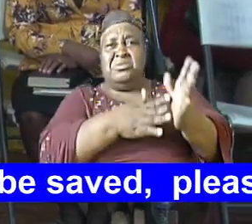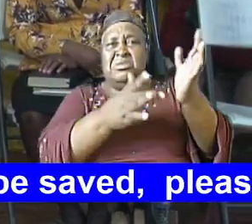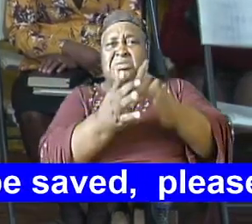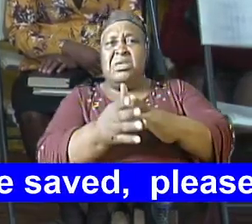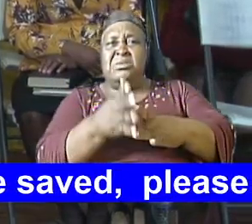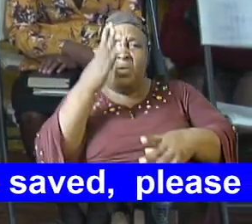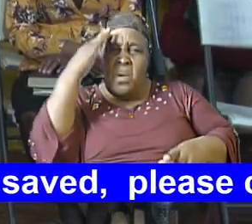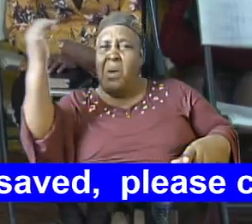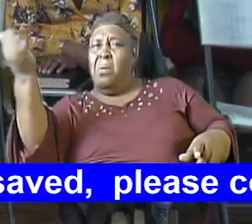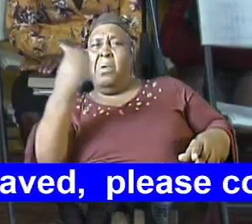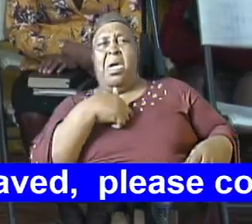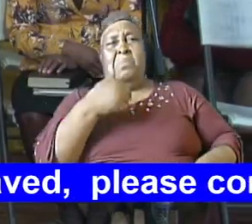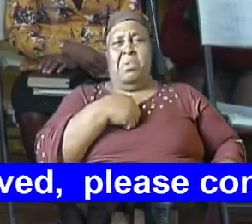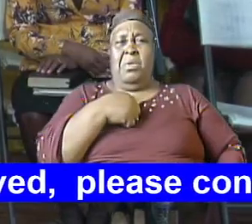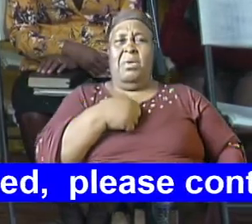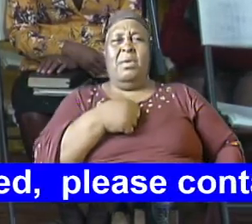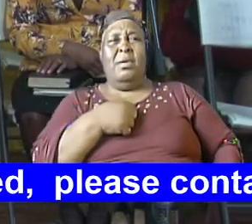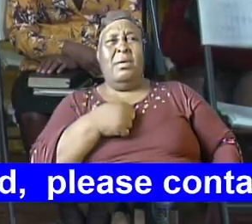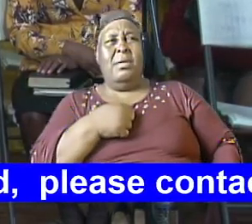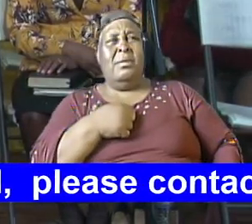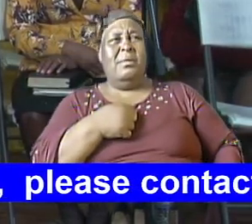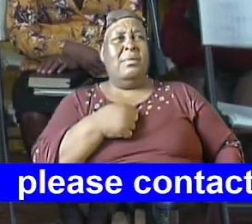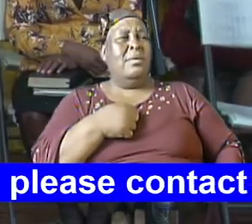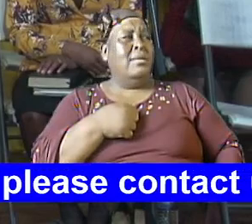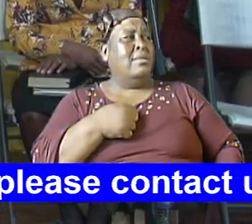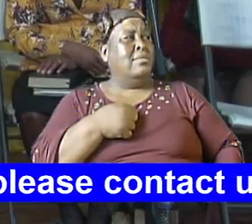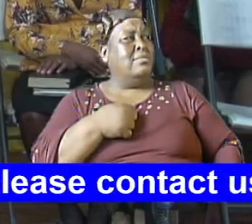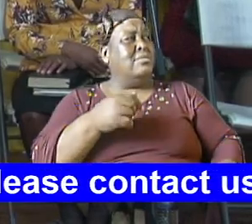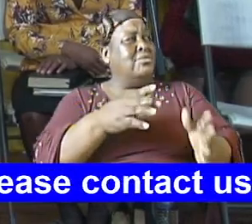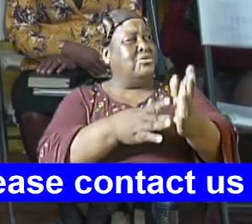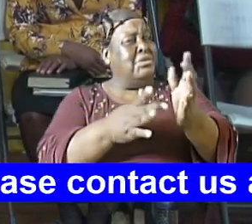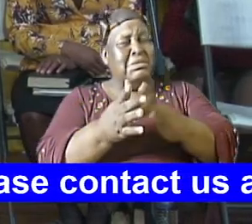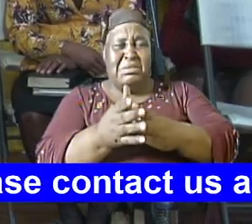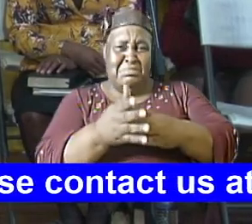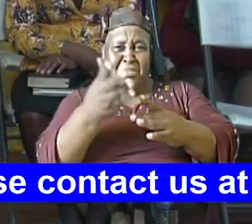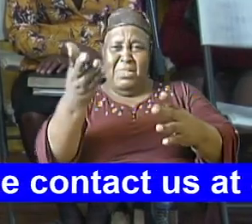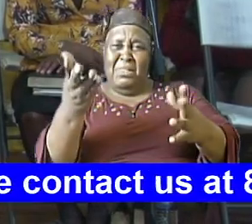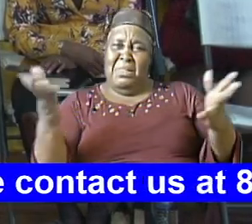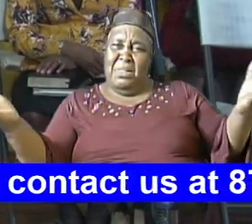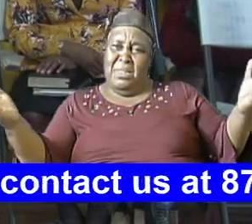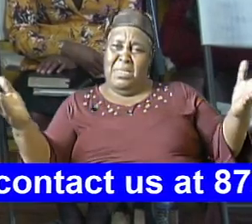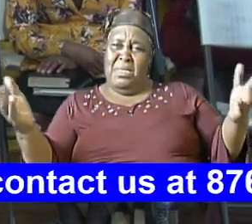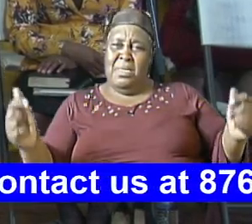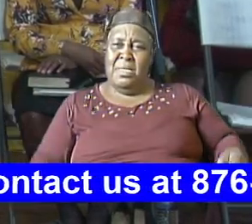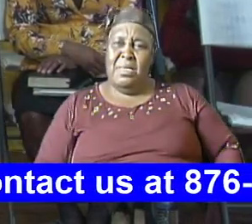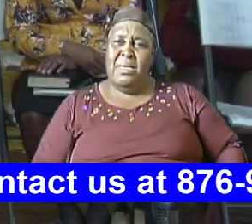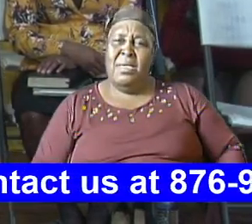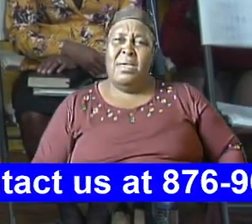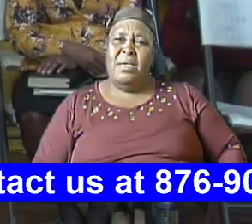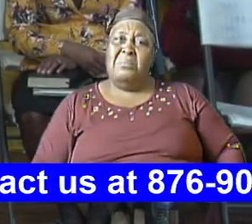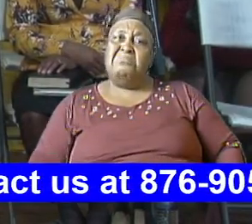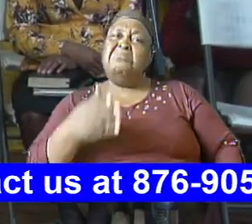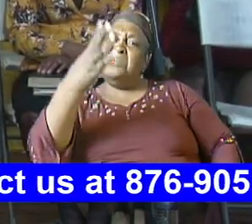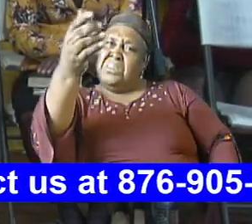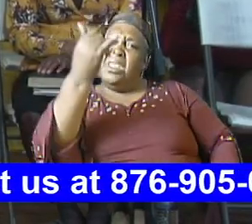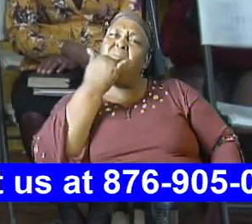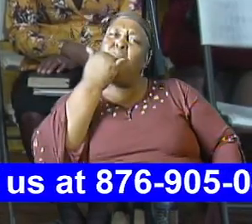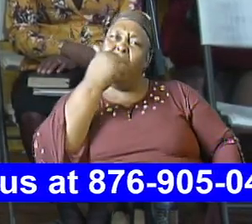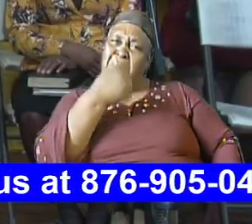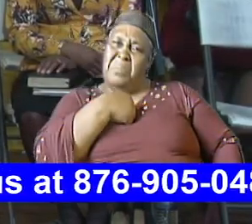person? Eh? Oh, Jesus say so. Them do me